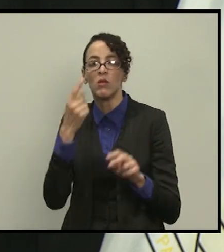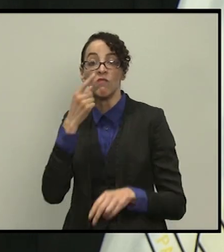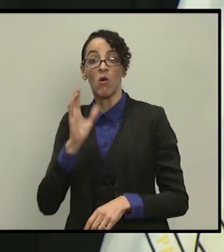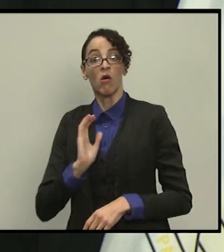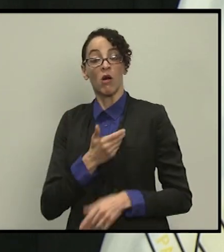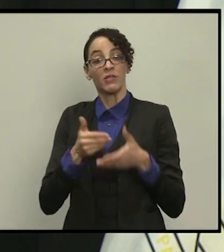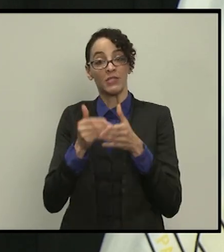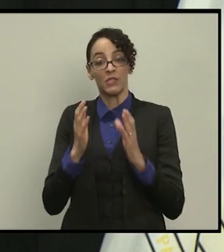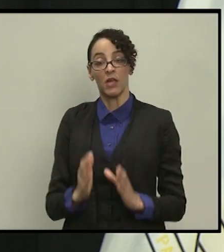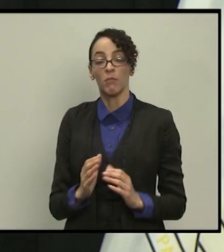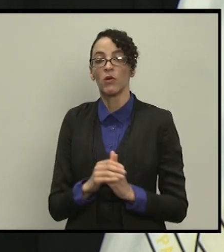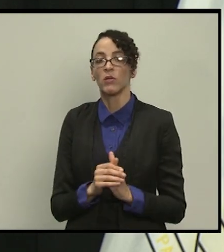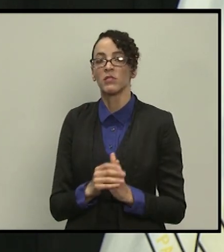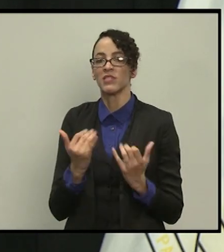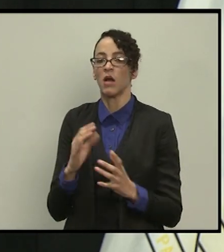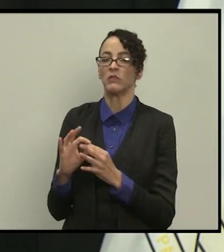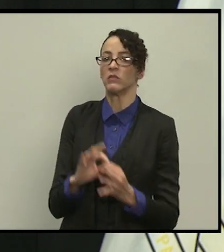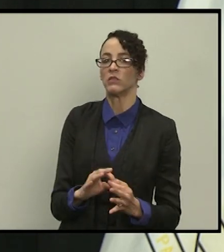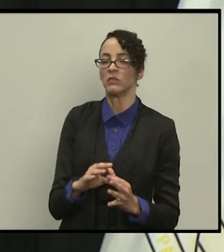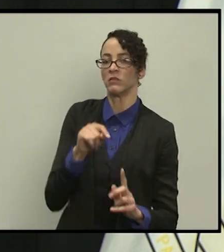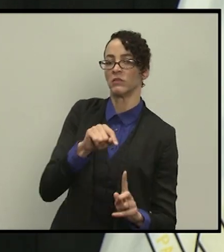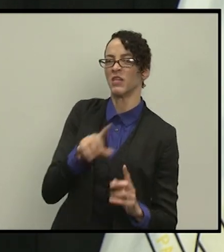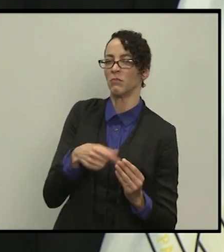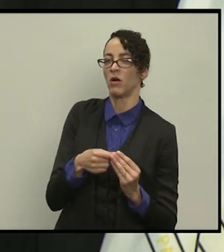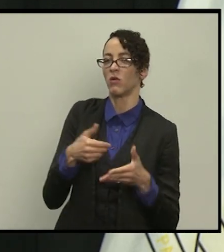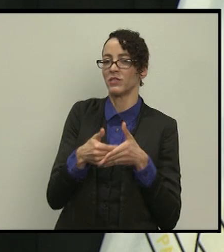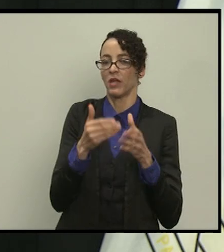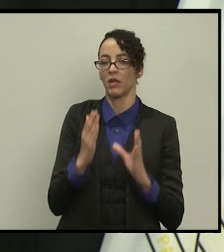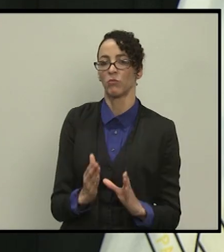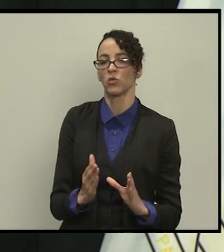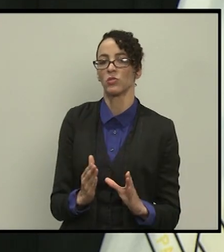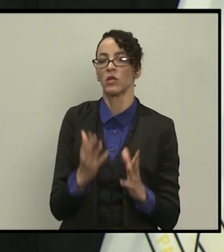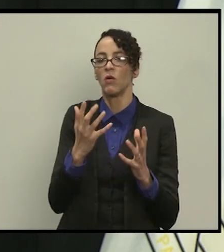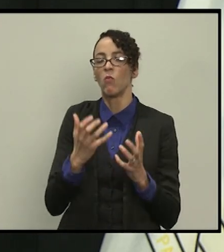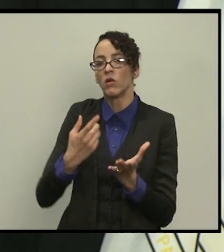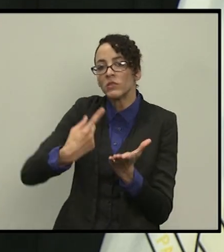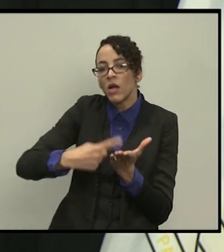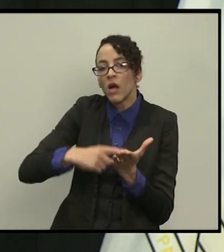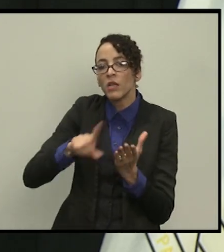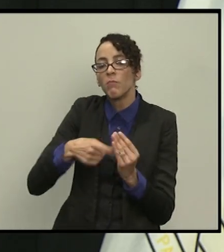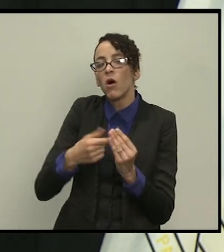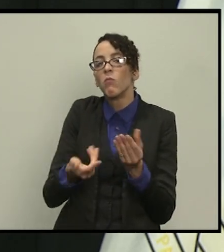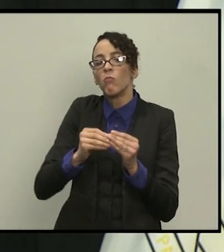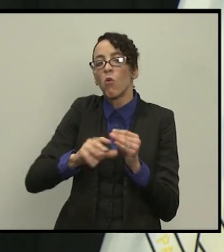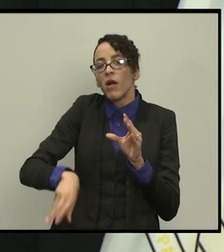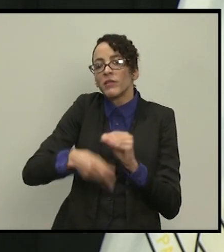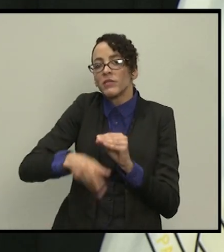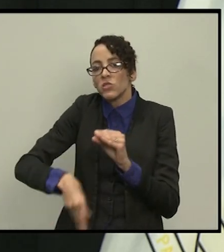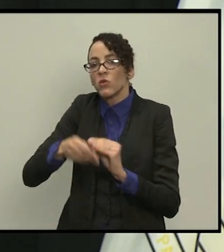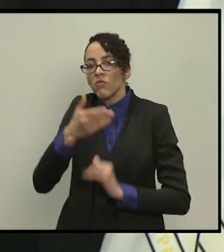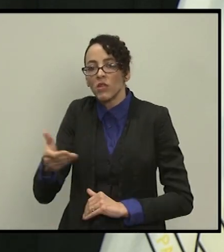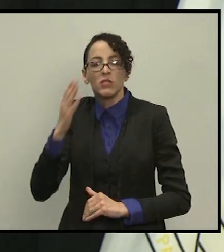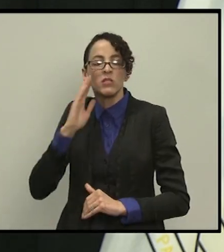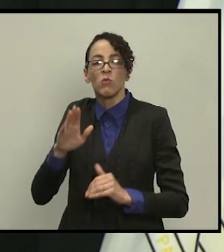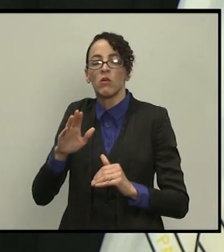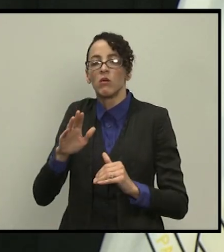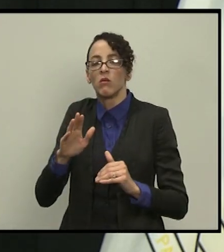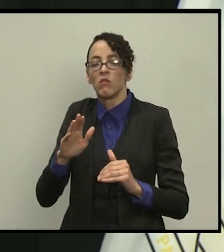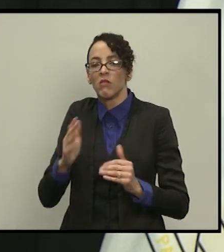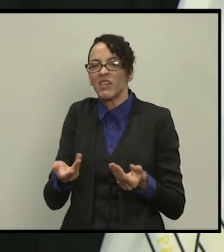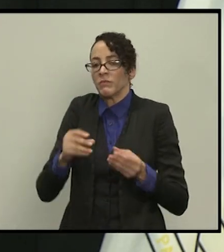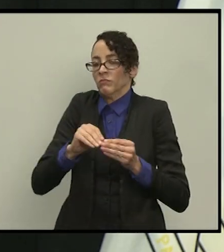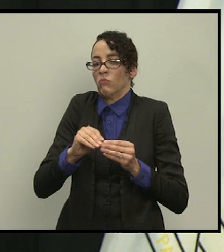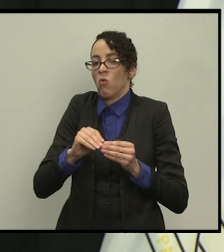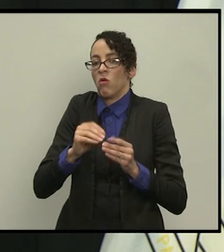bit about some additional things that we are going to be adding to our data tracker.